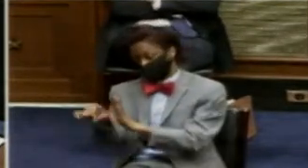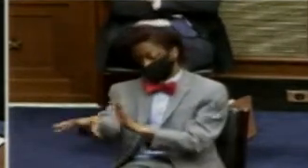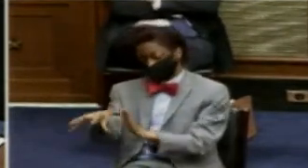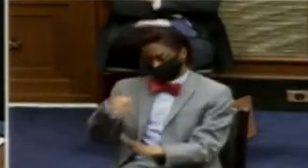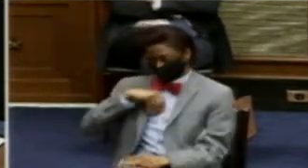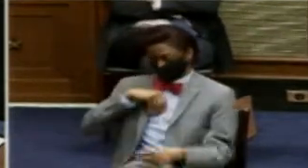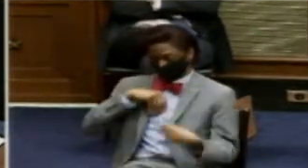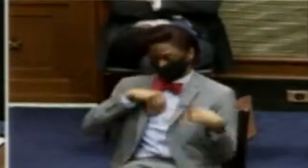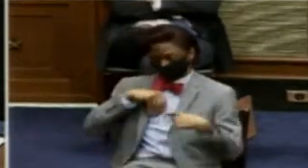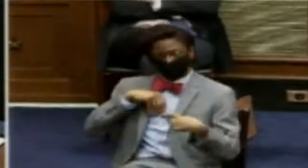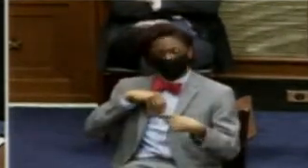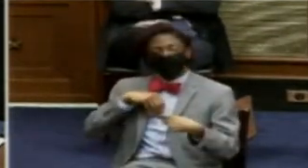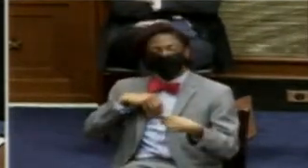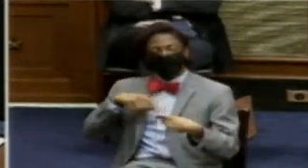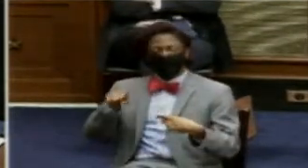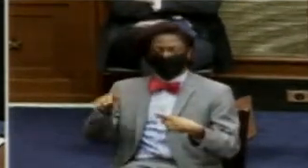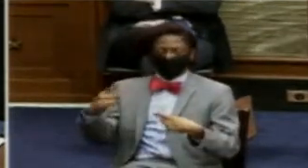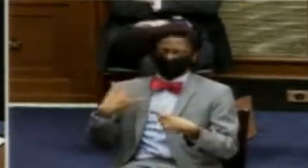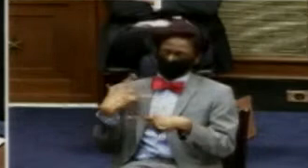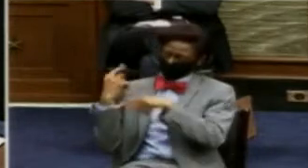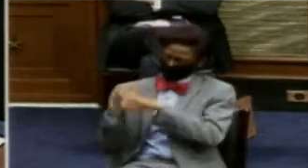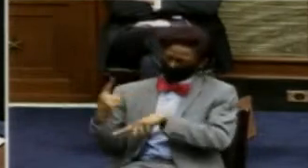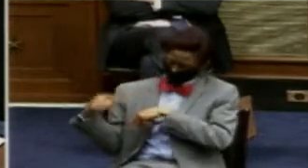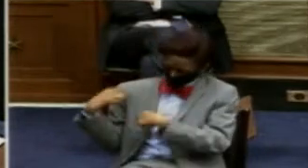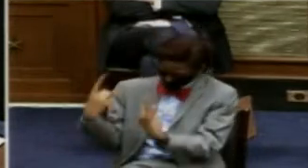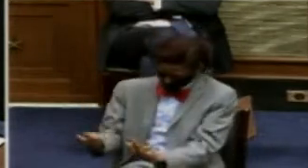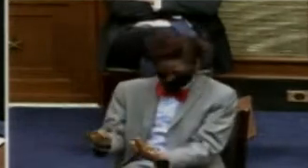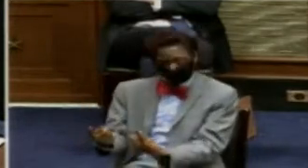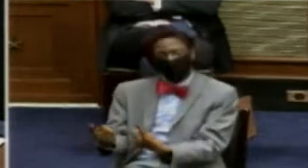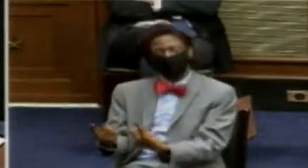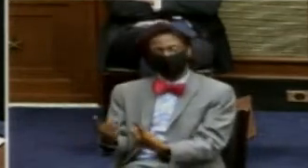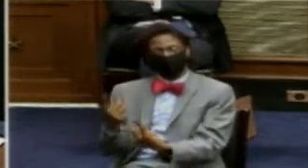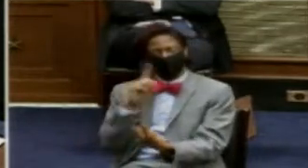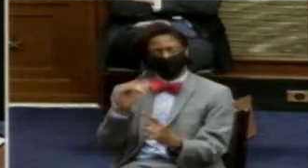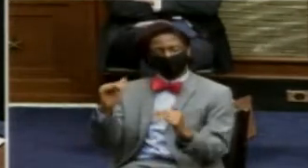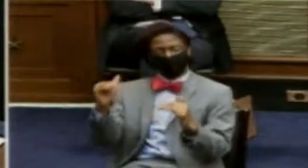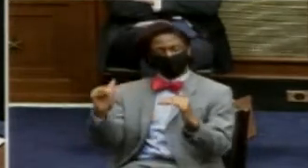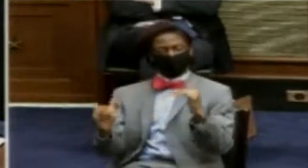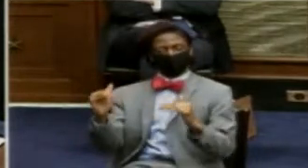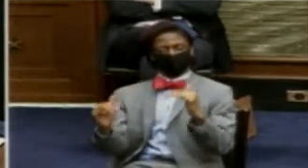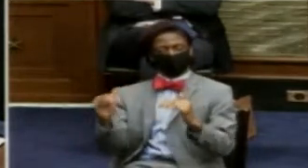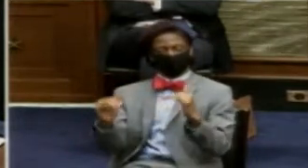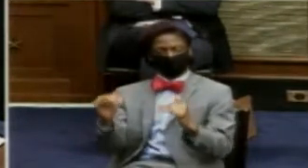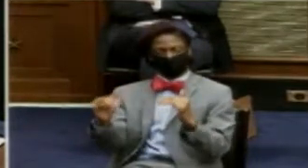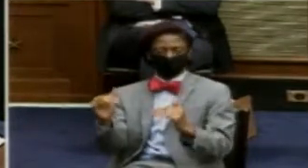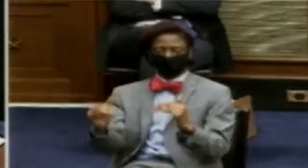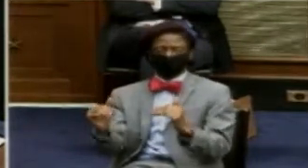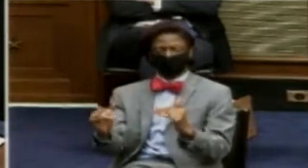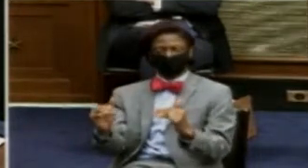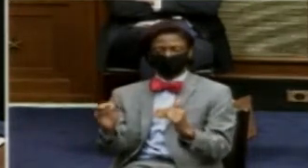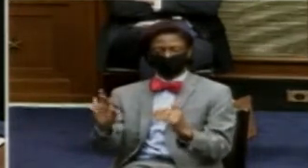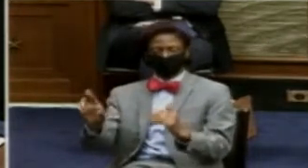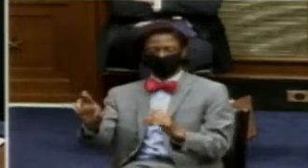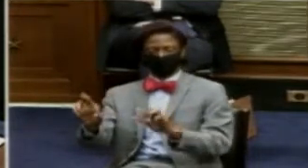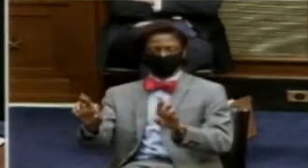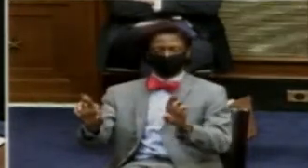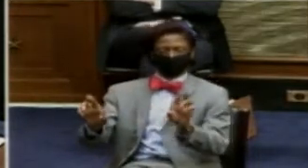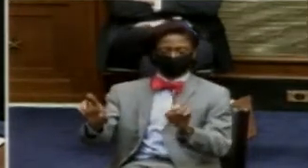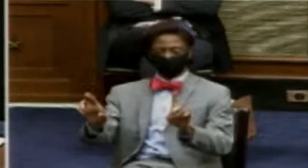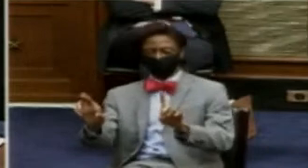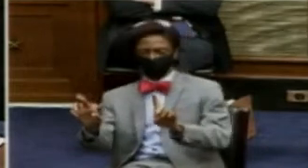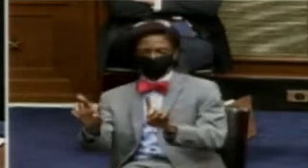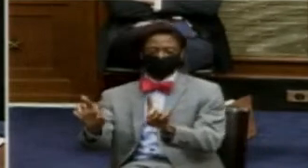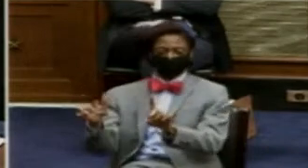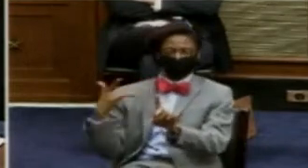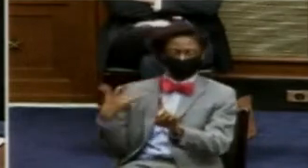in pairs, it has traditionally been in part to balance those political considerations. And so there would typically